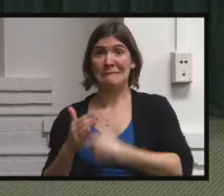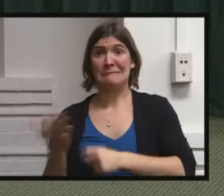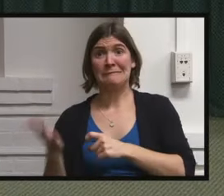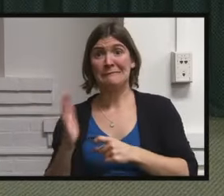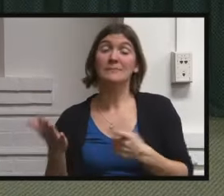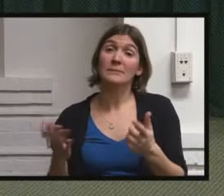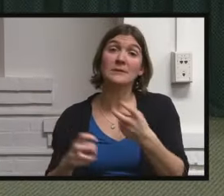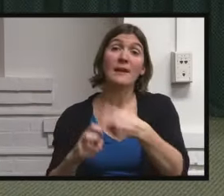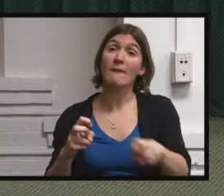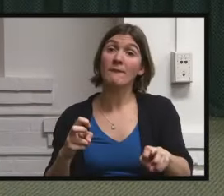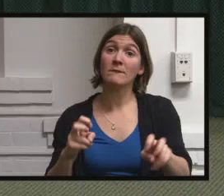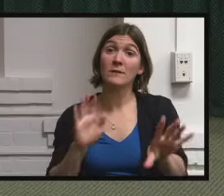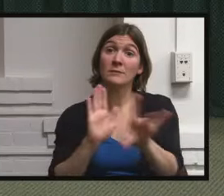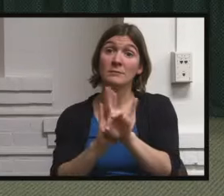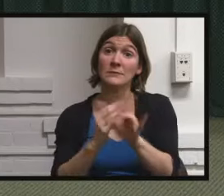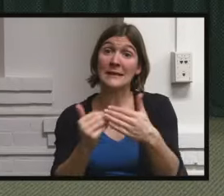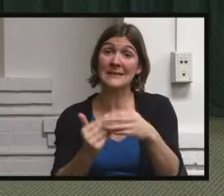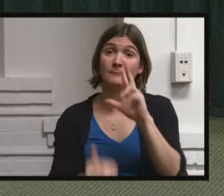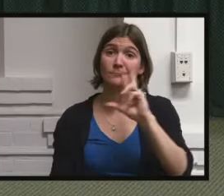it.